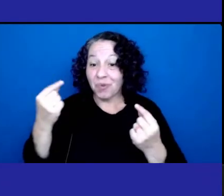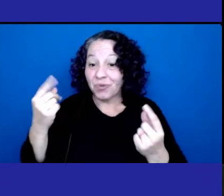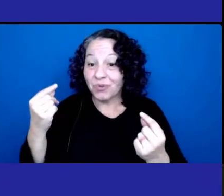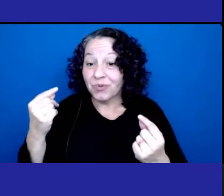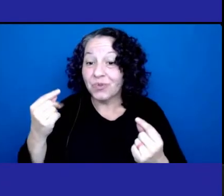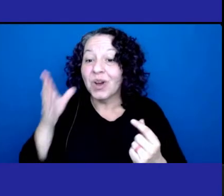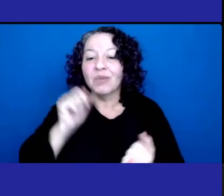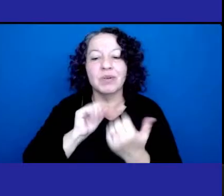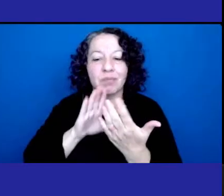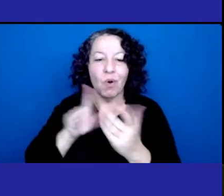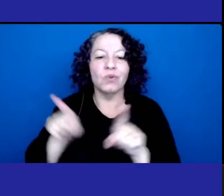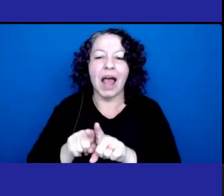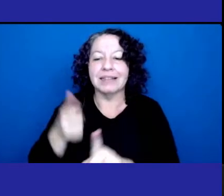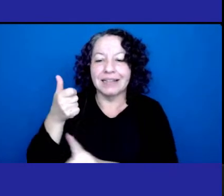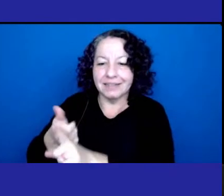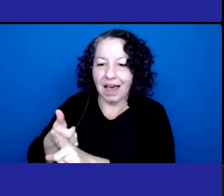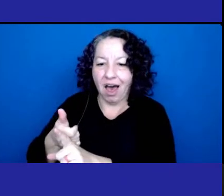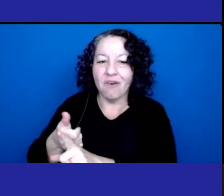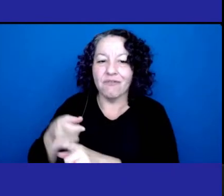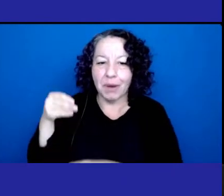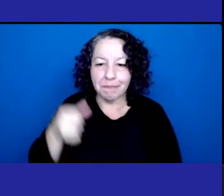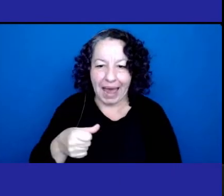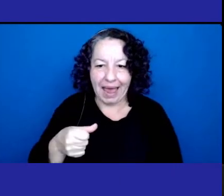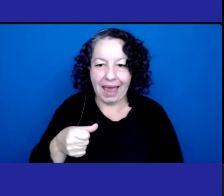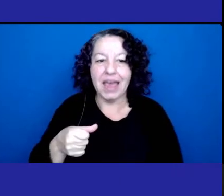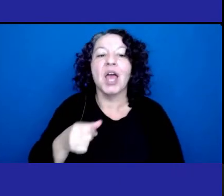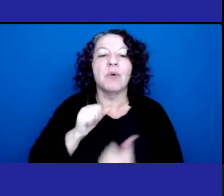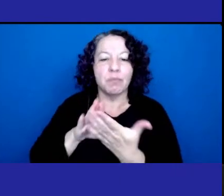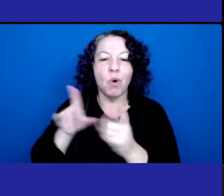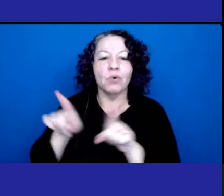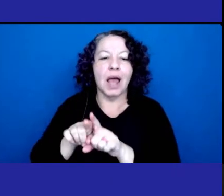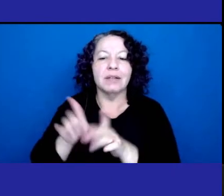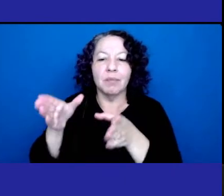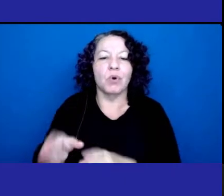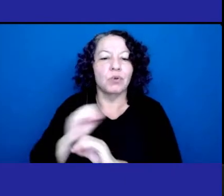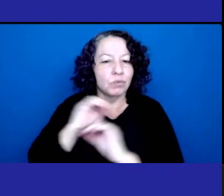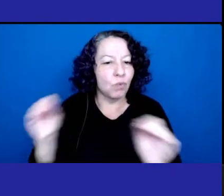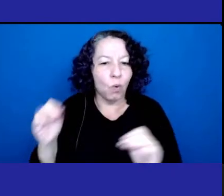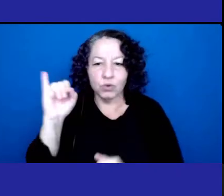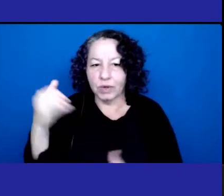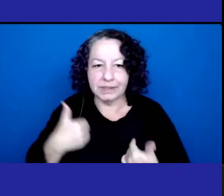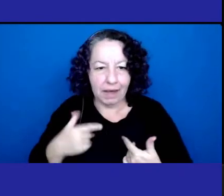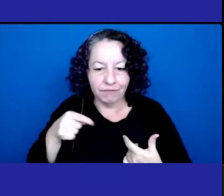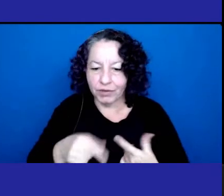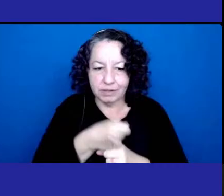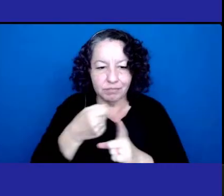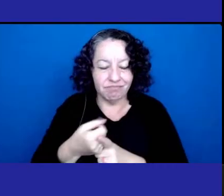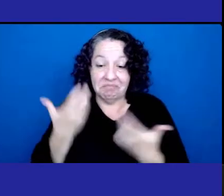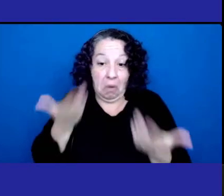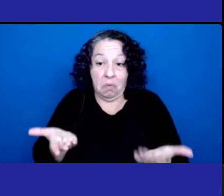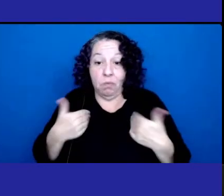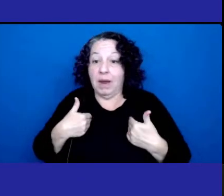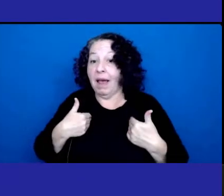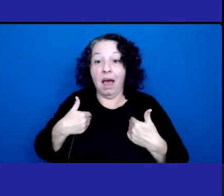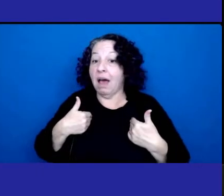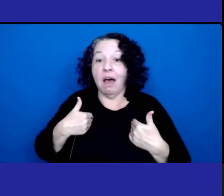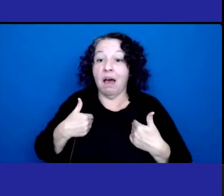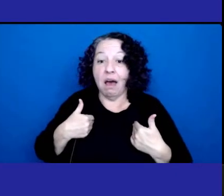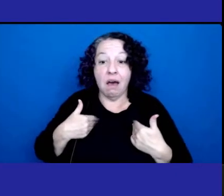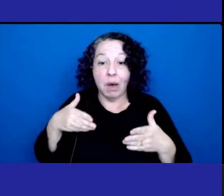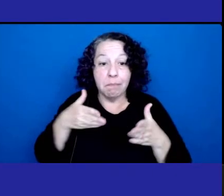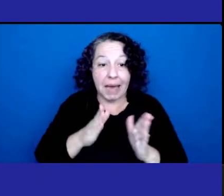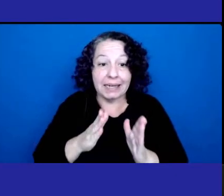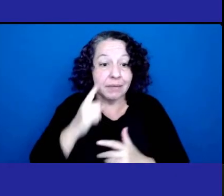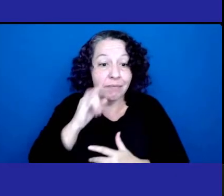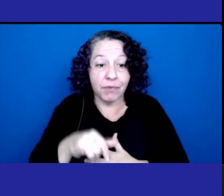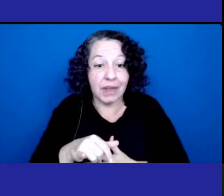self-pay, and treat them as somebody who was uninsured for this situation, because I don't know that we have the mechanism at the moment to go in